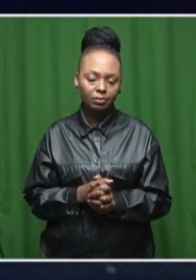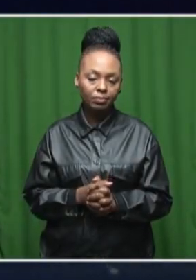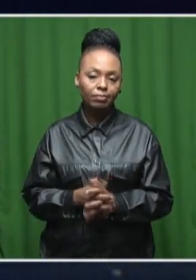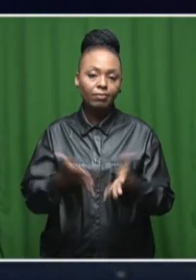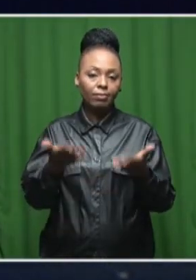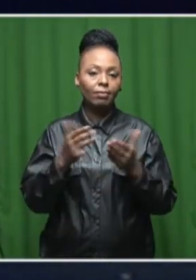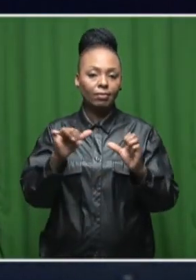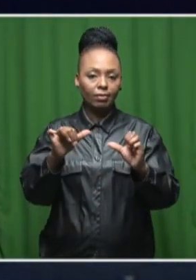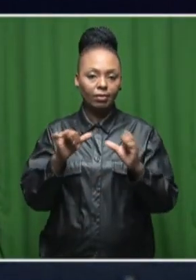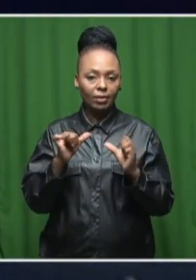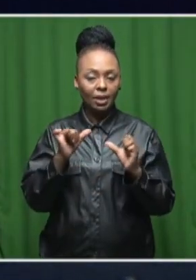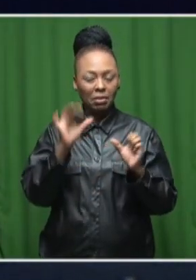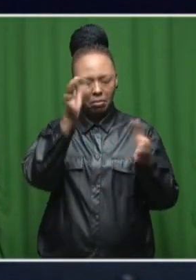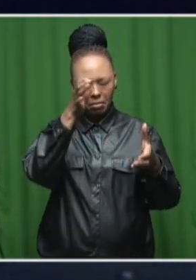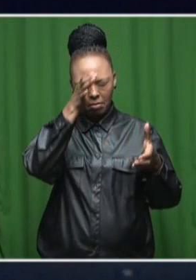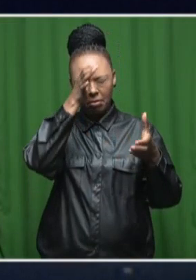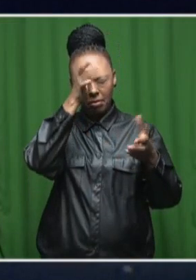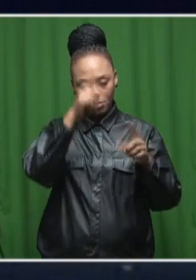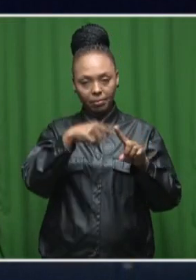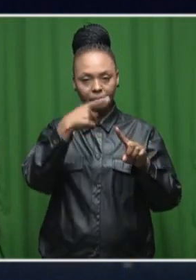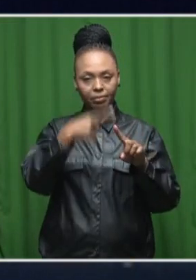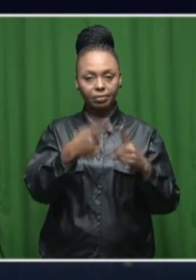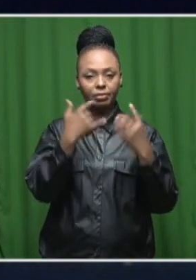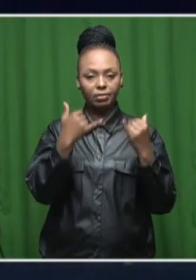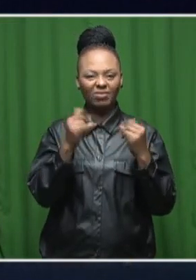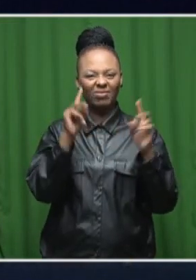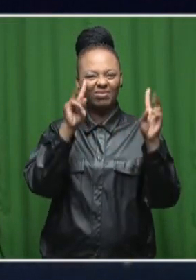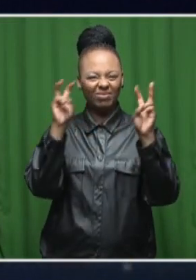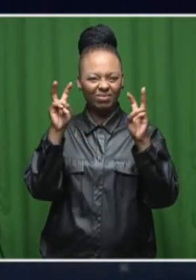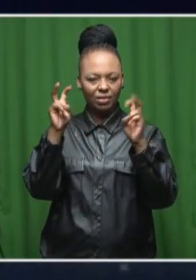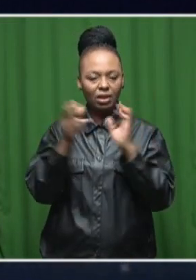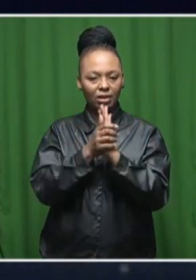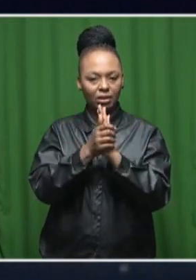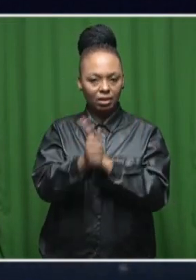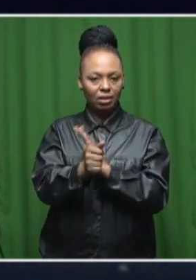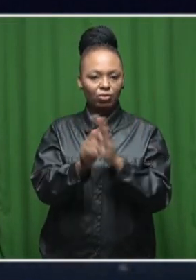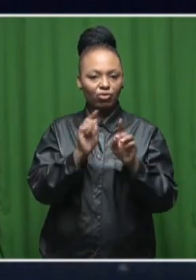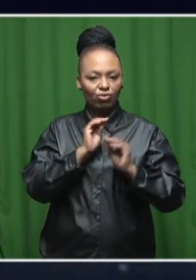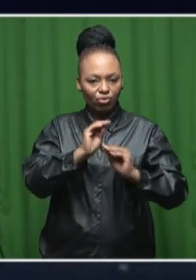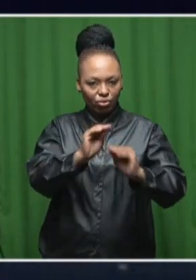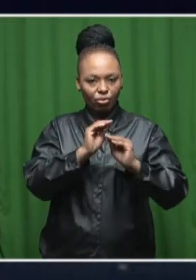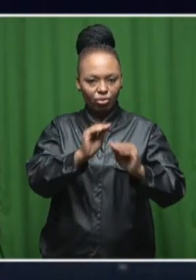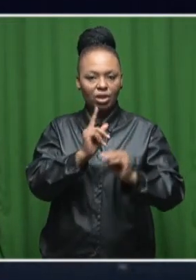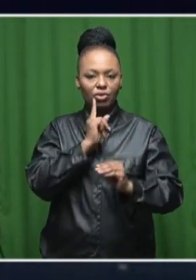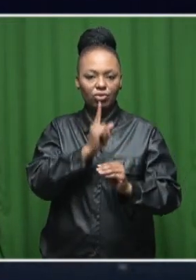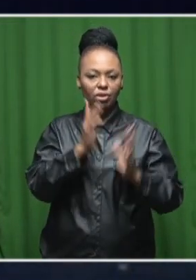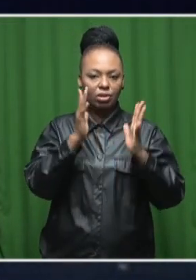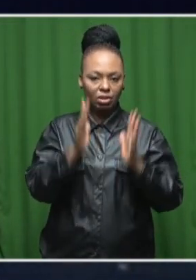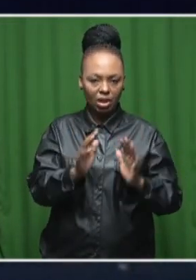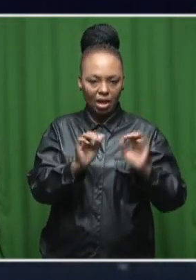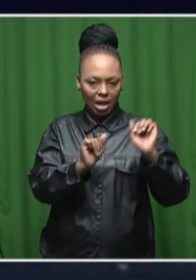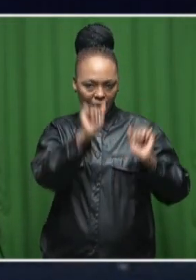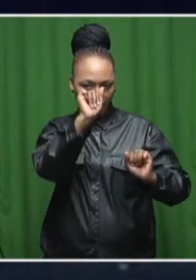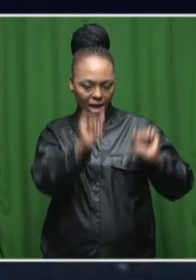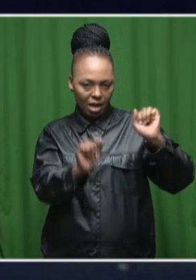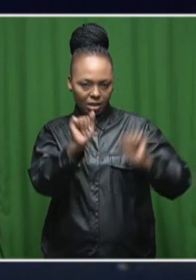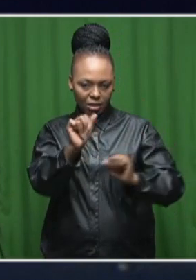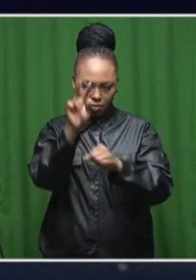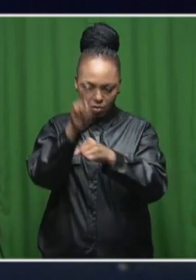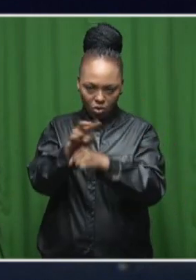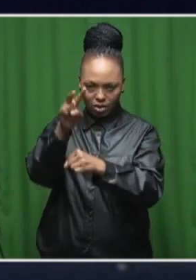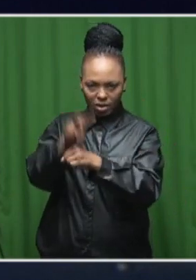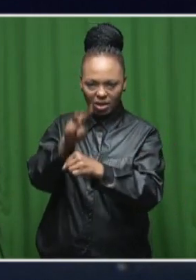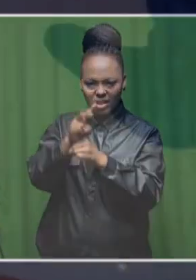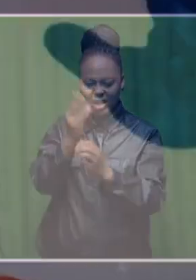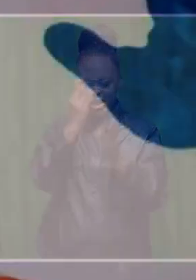Welcome back, everybody. Now, expert perspectives on the upskilling and training of teachers required to assess and monitor learner development were presented